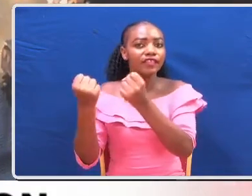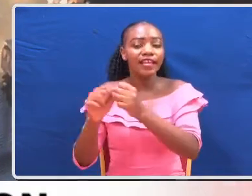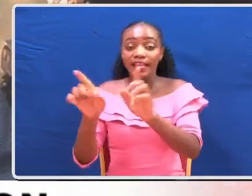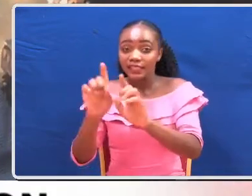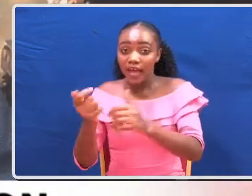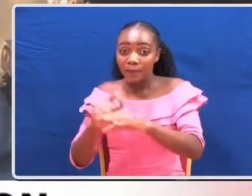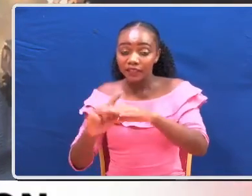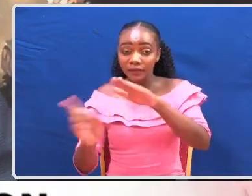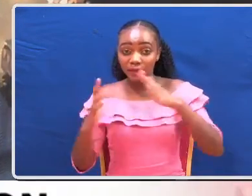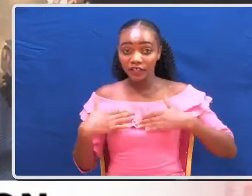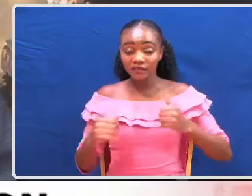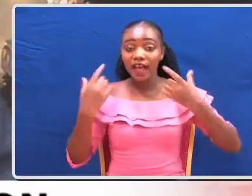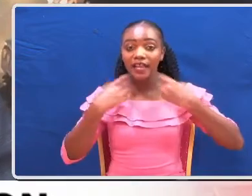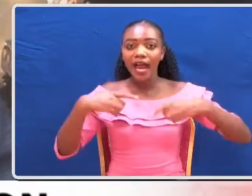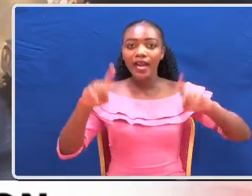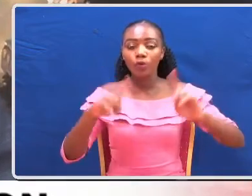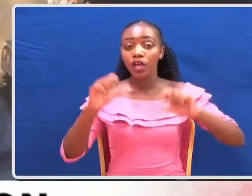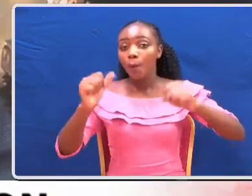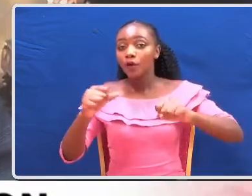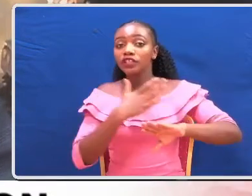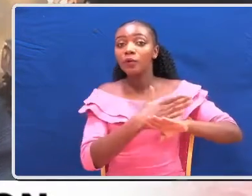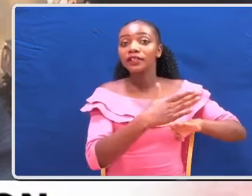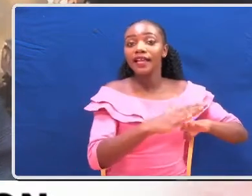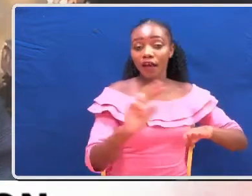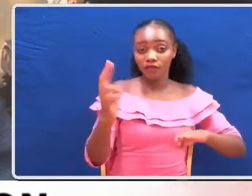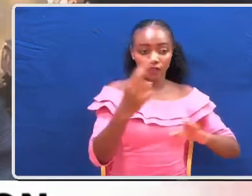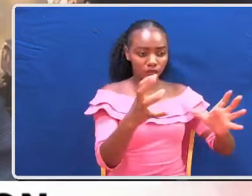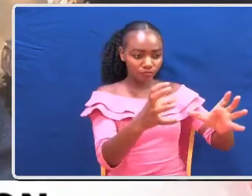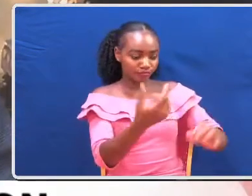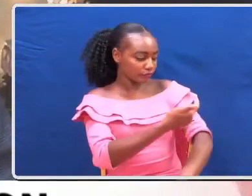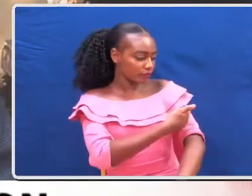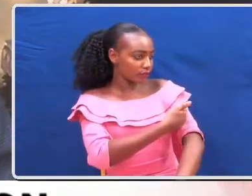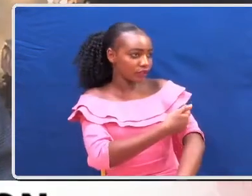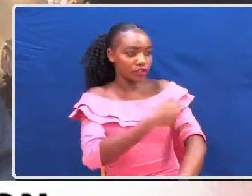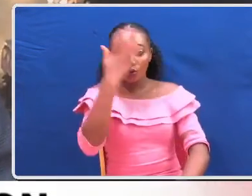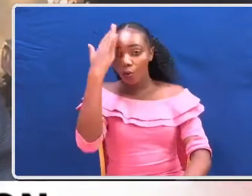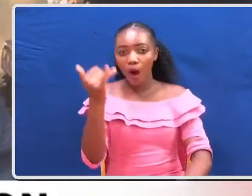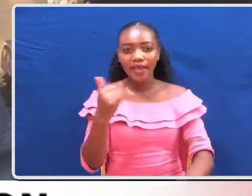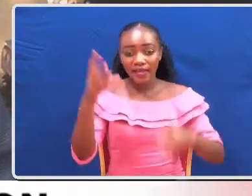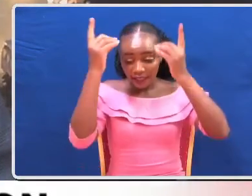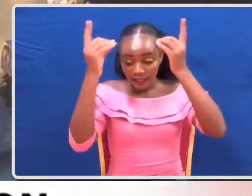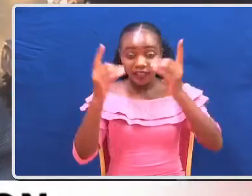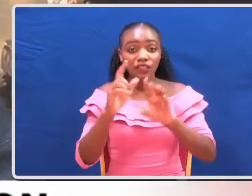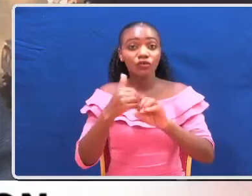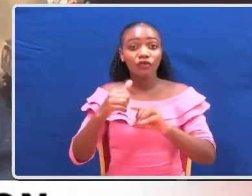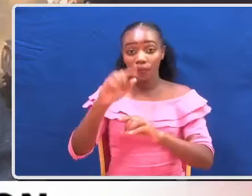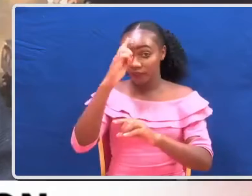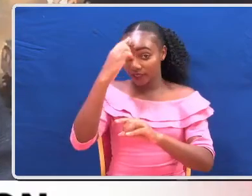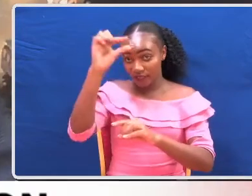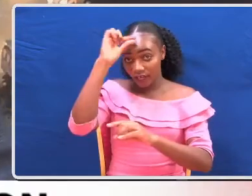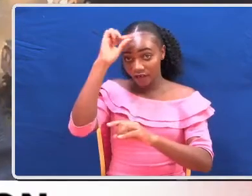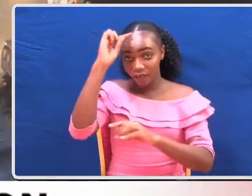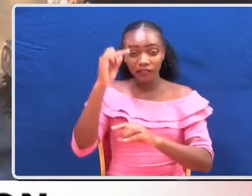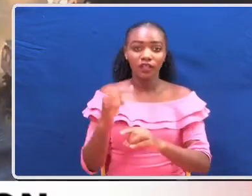Ministry of Health announced possible delays of the second batch of the AstraZeneca vaccine due to the decision by the Indian government to halt